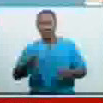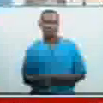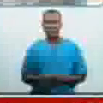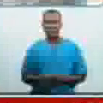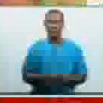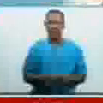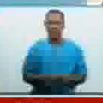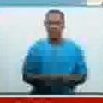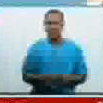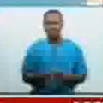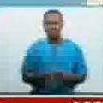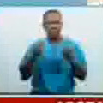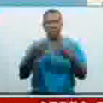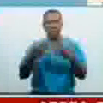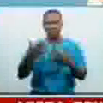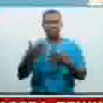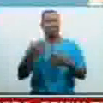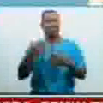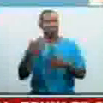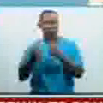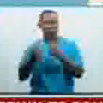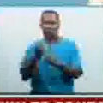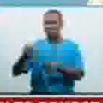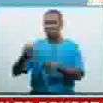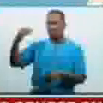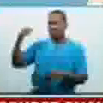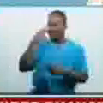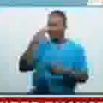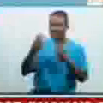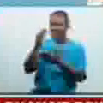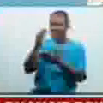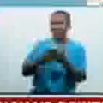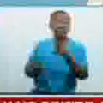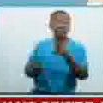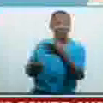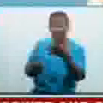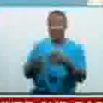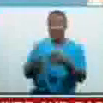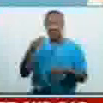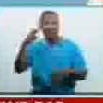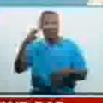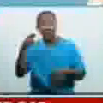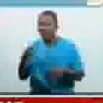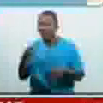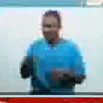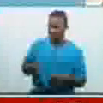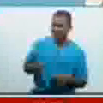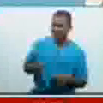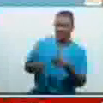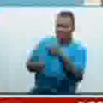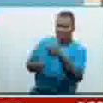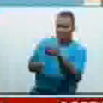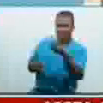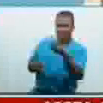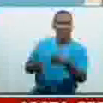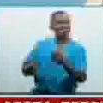as director of radio, when visiting some of our radio stations in the regions, seeing a lot of our